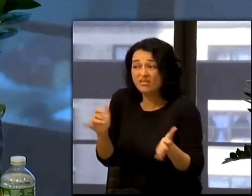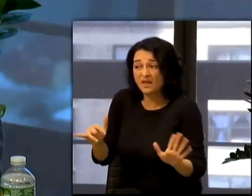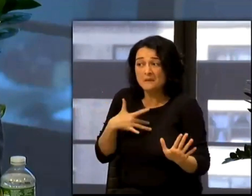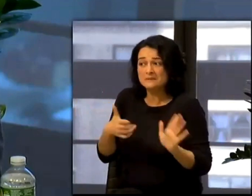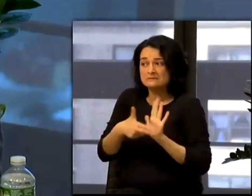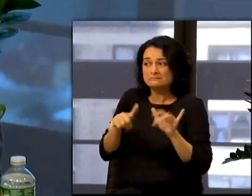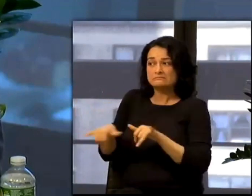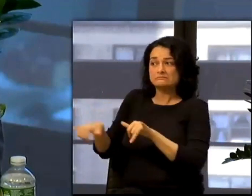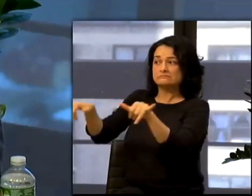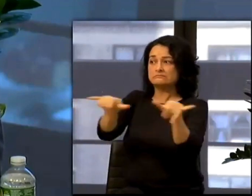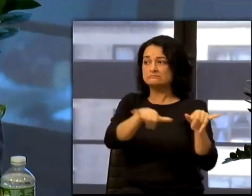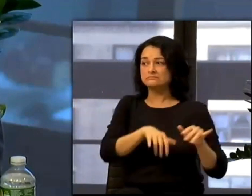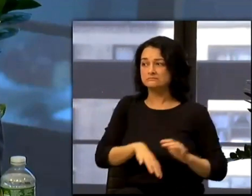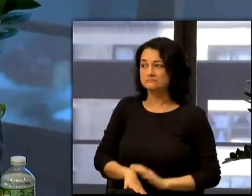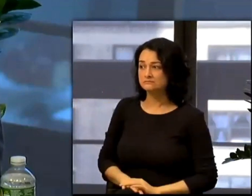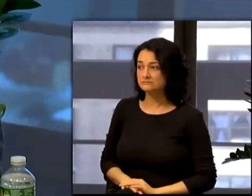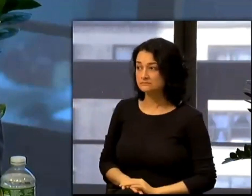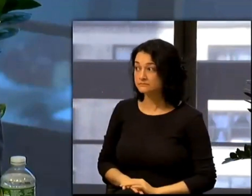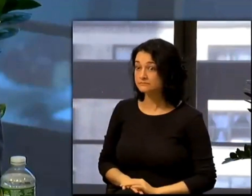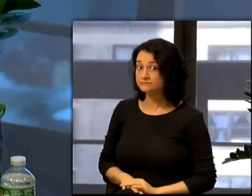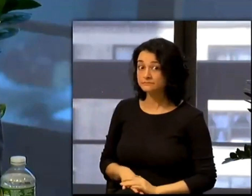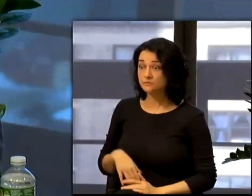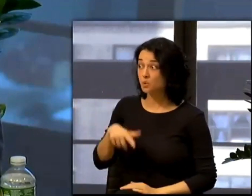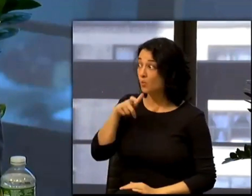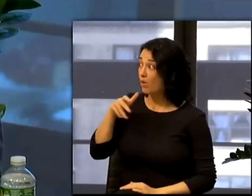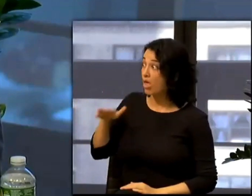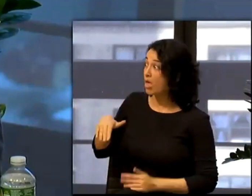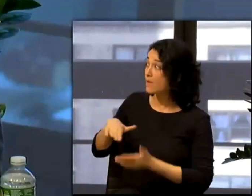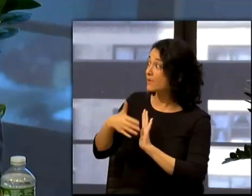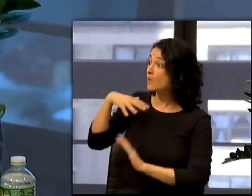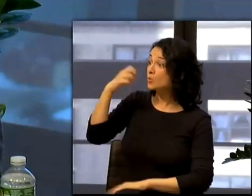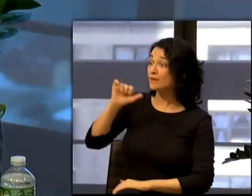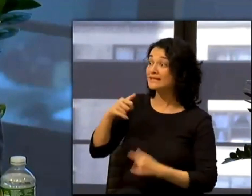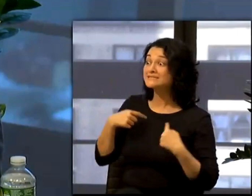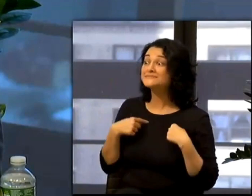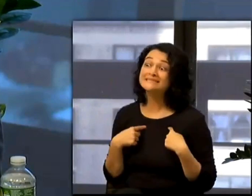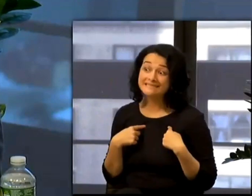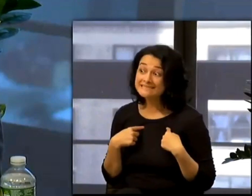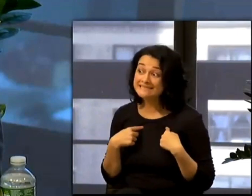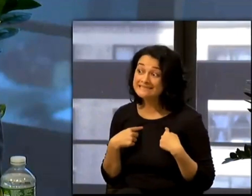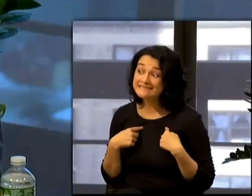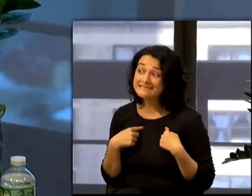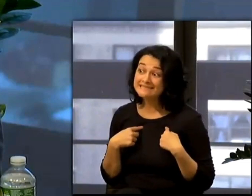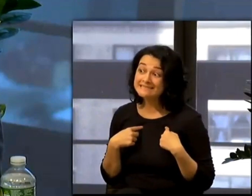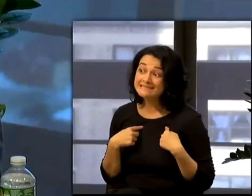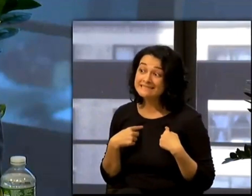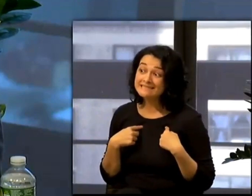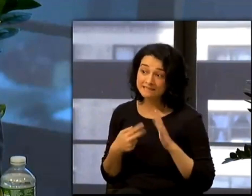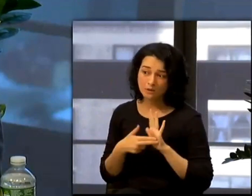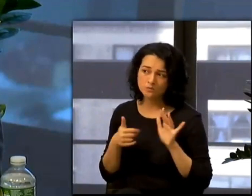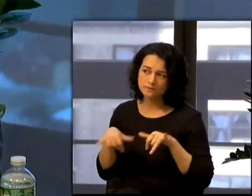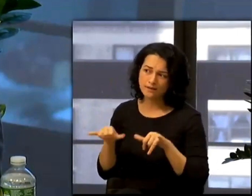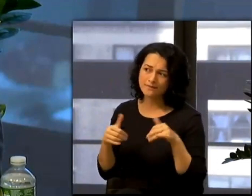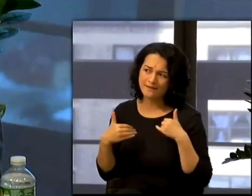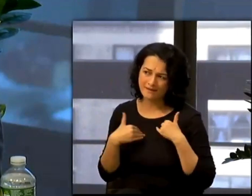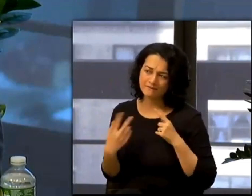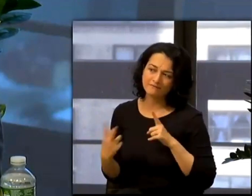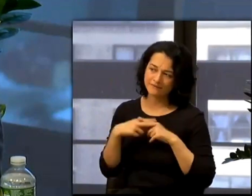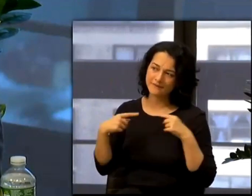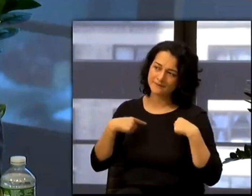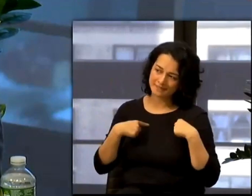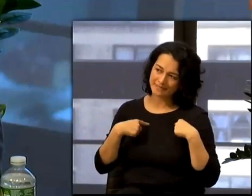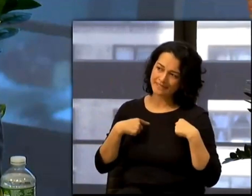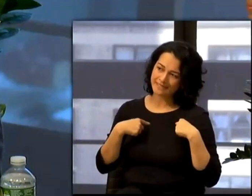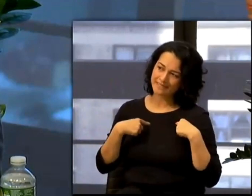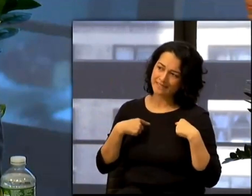myself, and some of the stereotypes that I grew up with, the model minority myth, right, where Asians